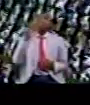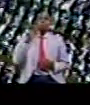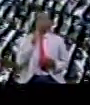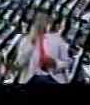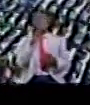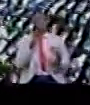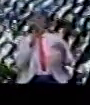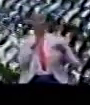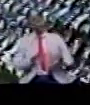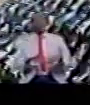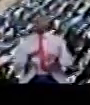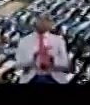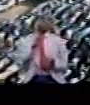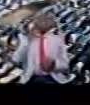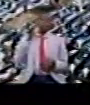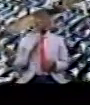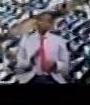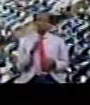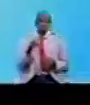the name of Jesus.